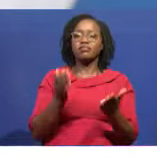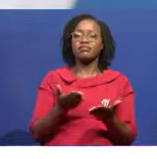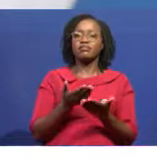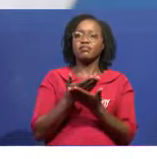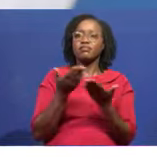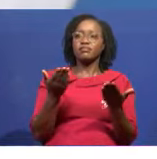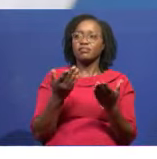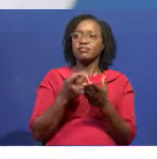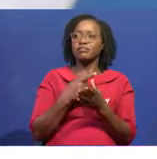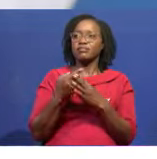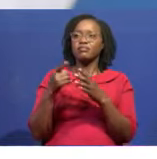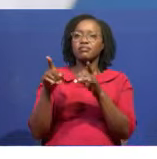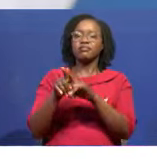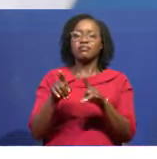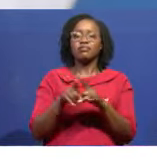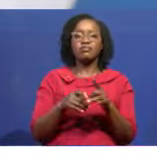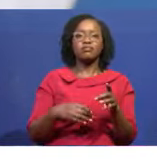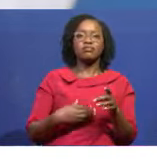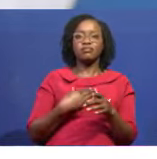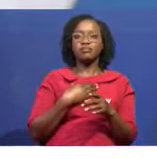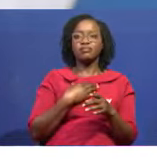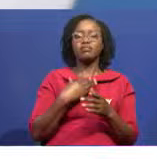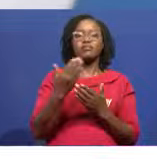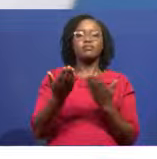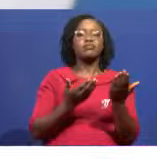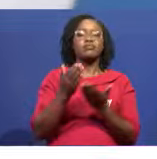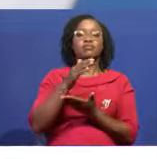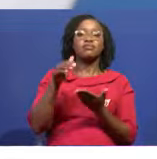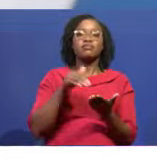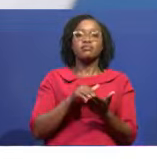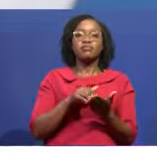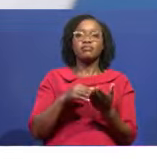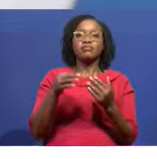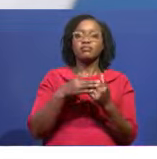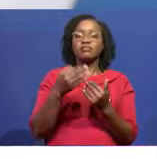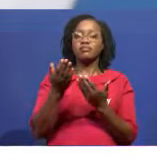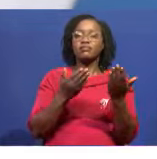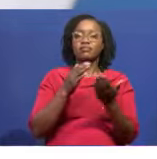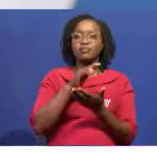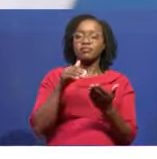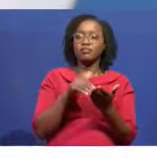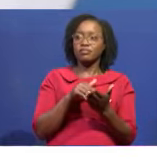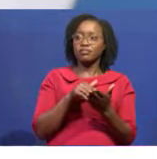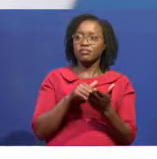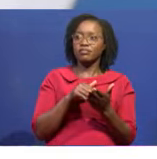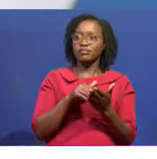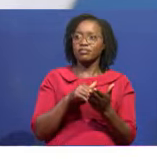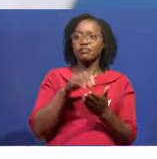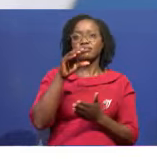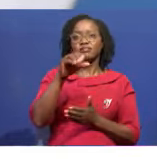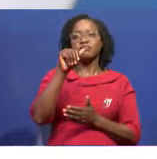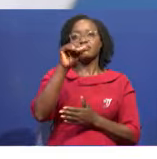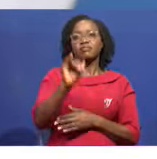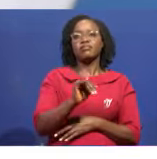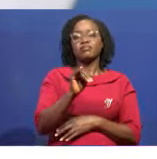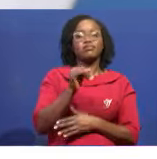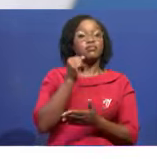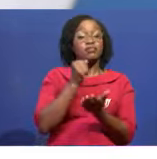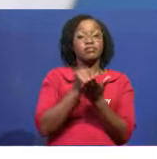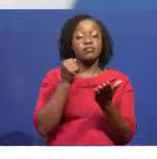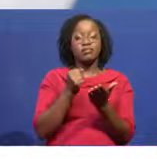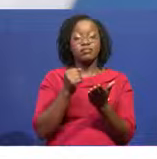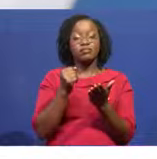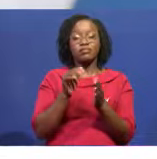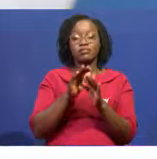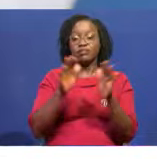there. Then you can also visit our Huduma centers. We are in 8 Huduma centers where we have CAG officers who have a